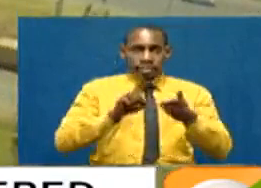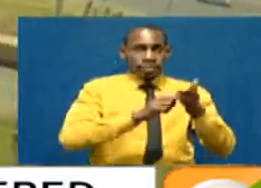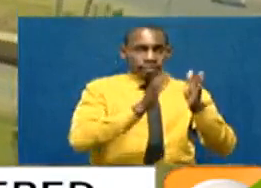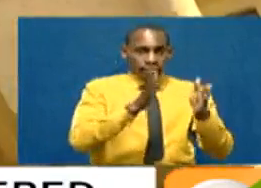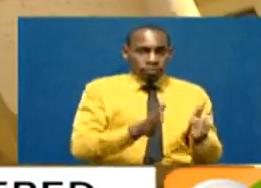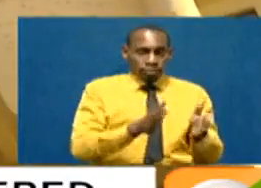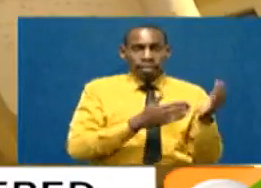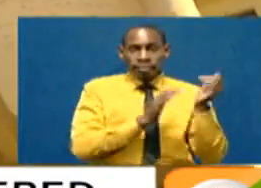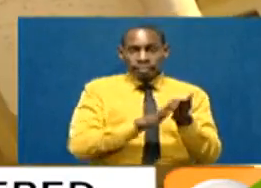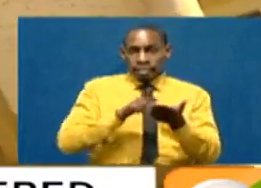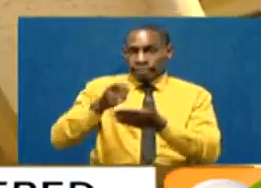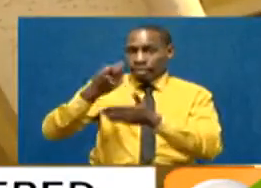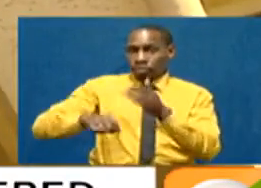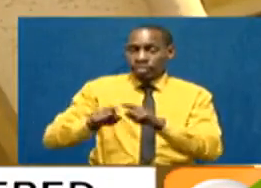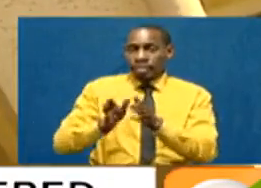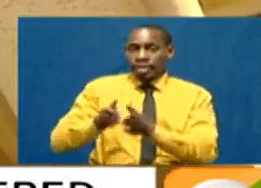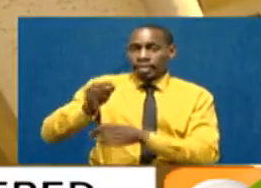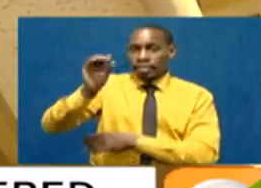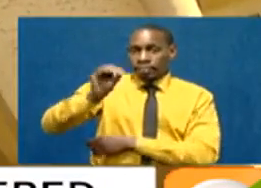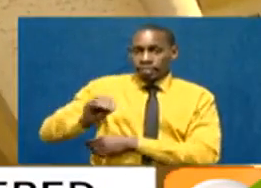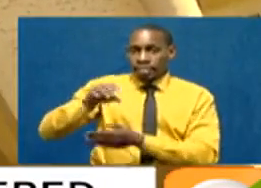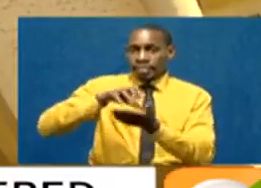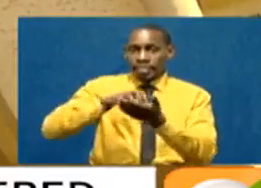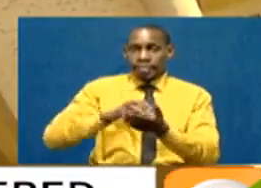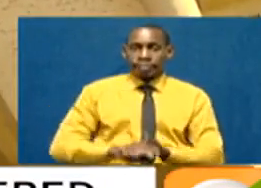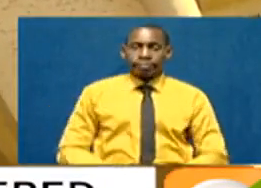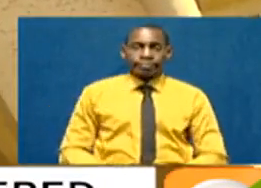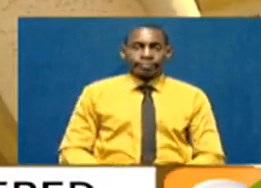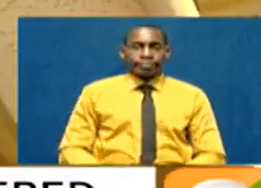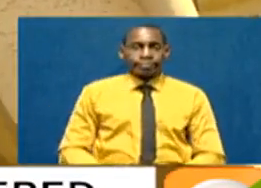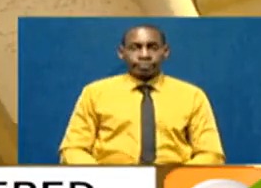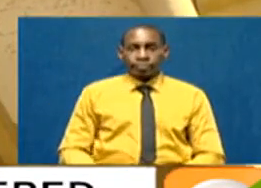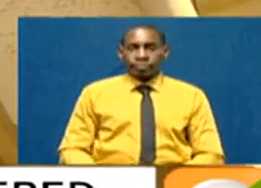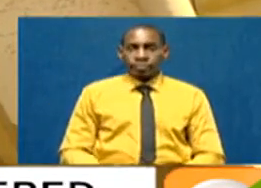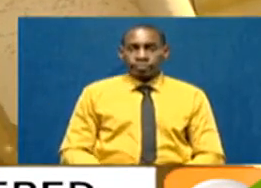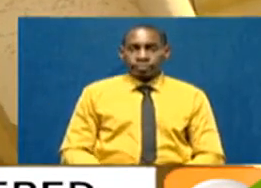expected to bear the cost and interest of the suit. Laura Otieno, Citizen TV.